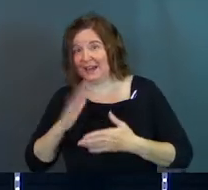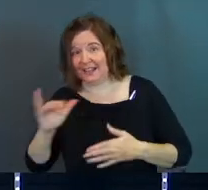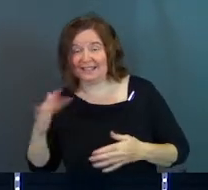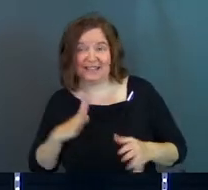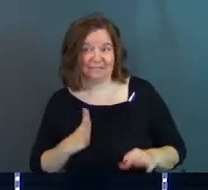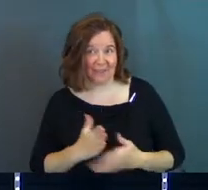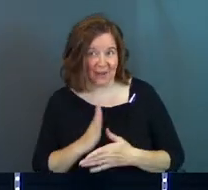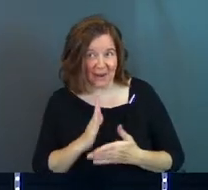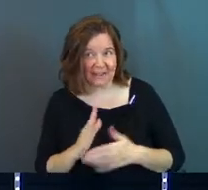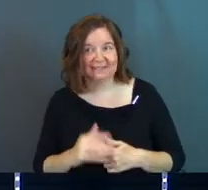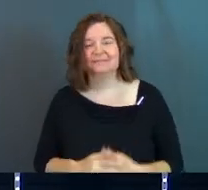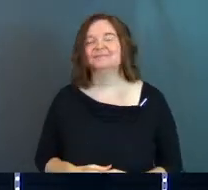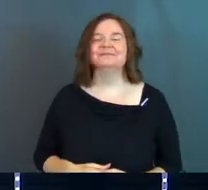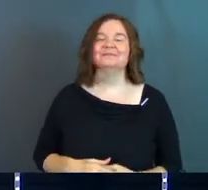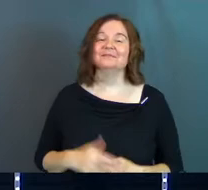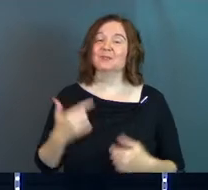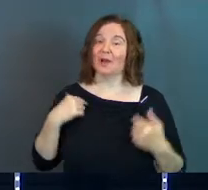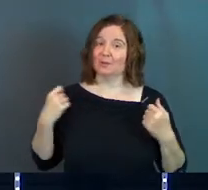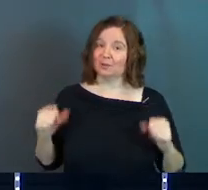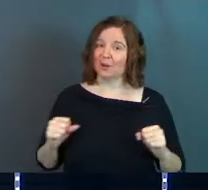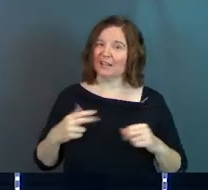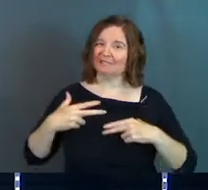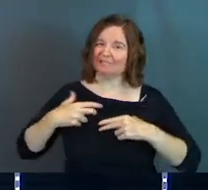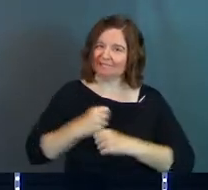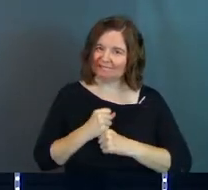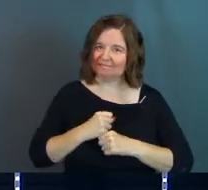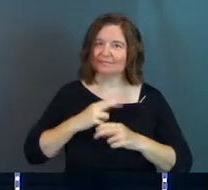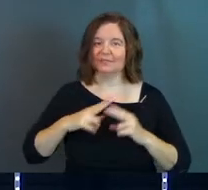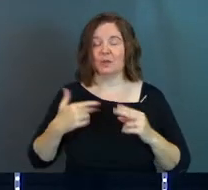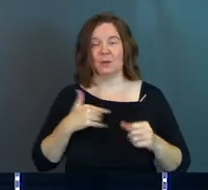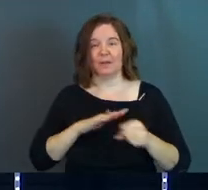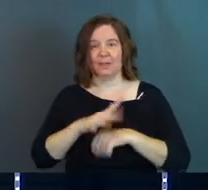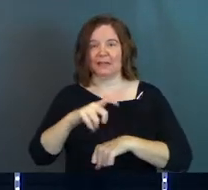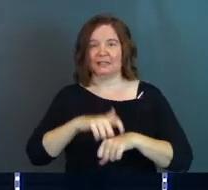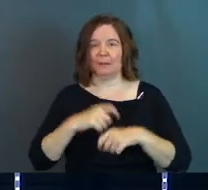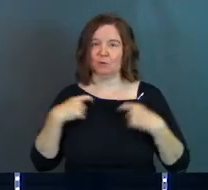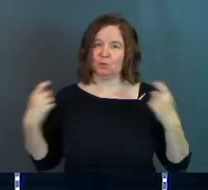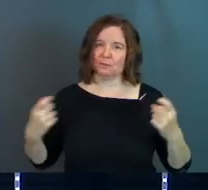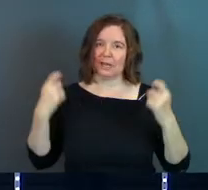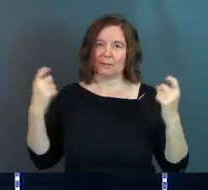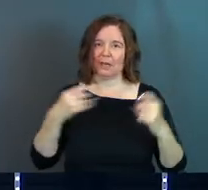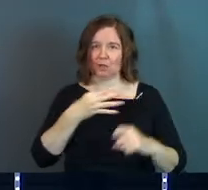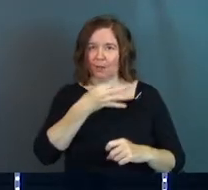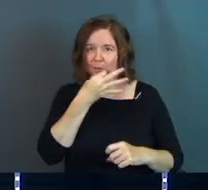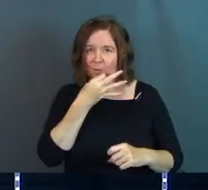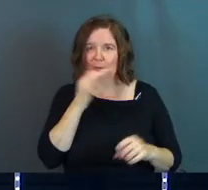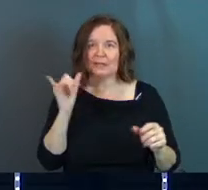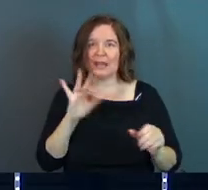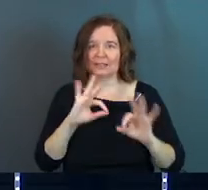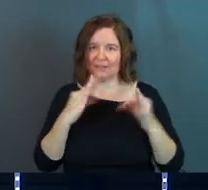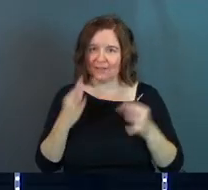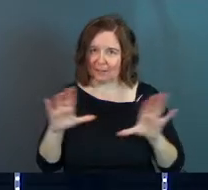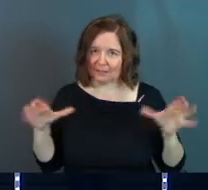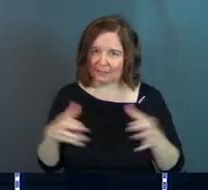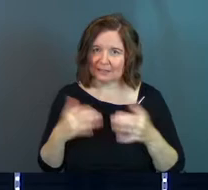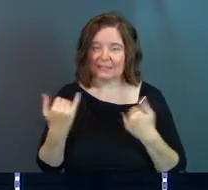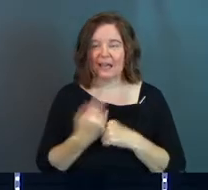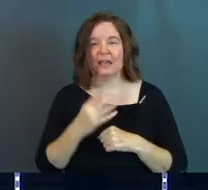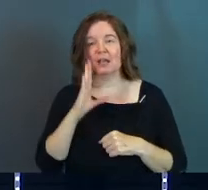that. That's all right. We're going to try and make this shorter so that we got plenty of time to celebrate communion as families